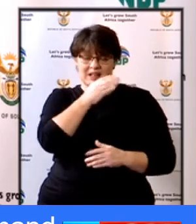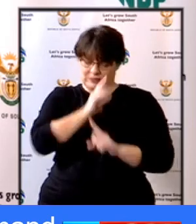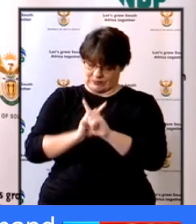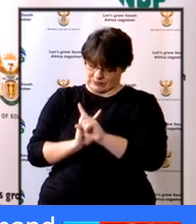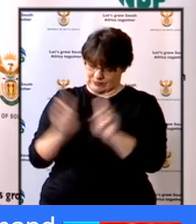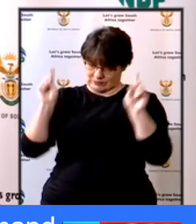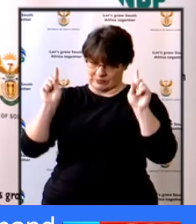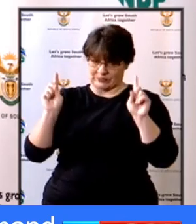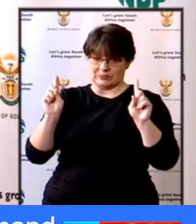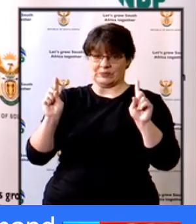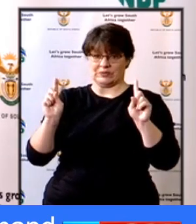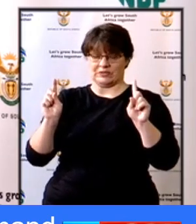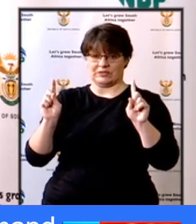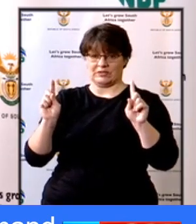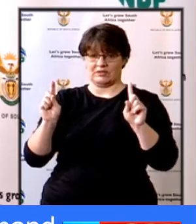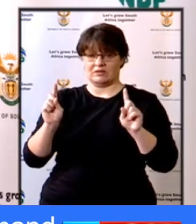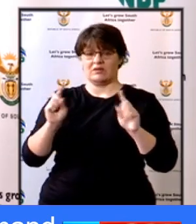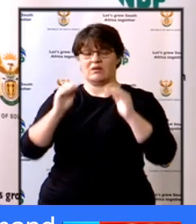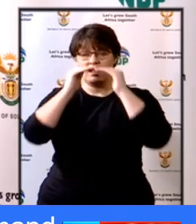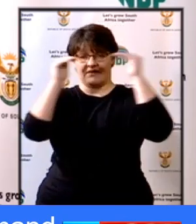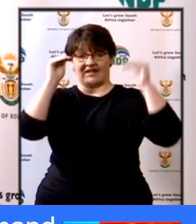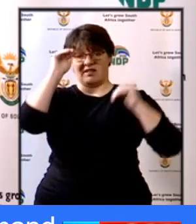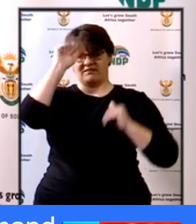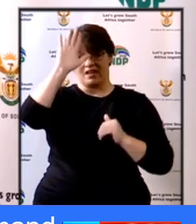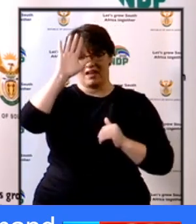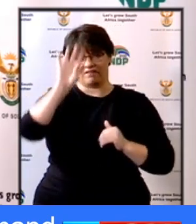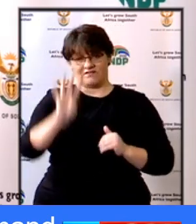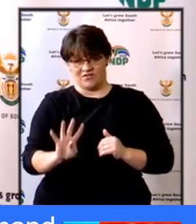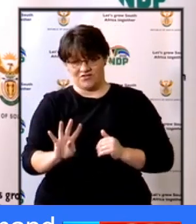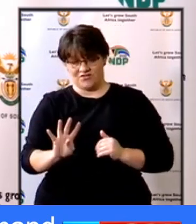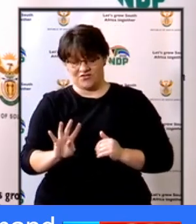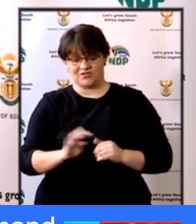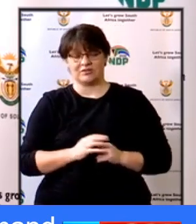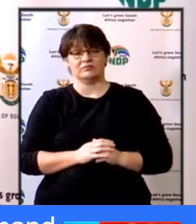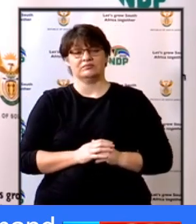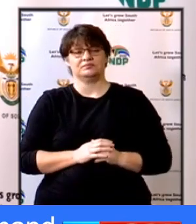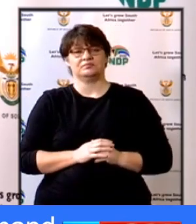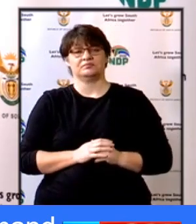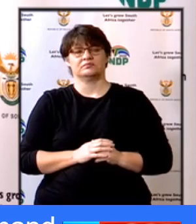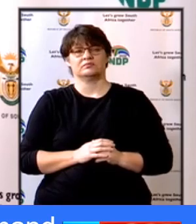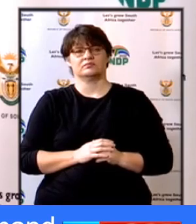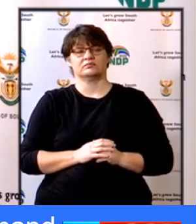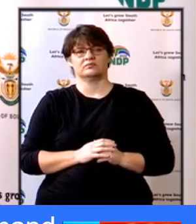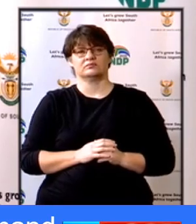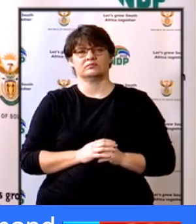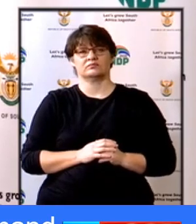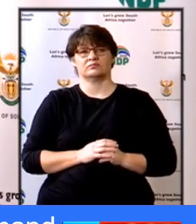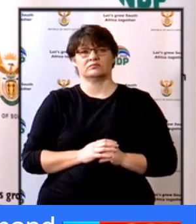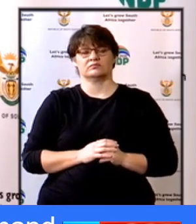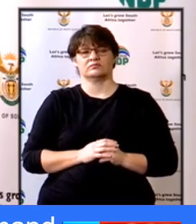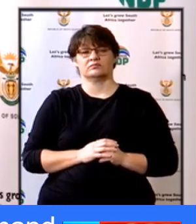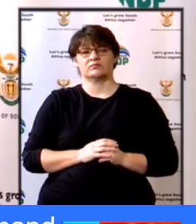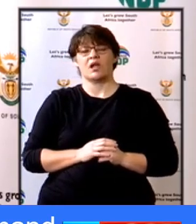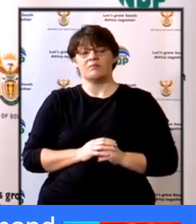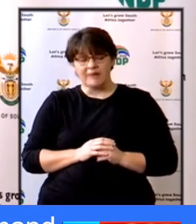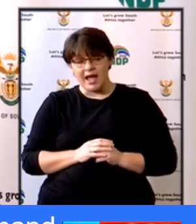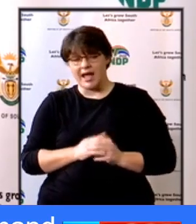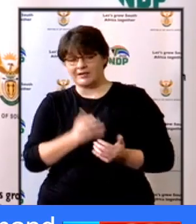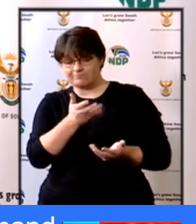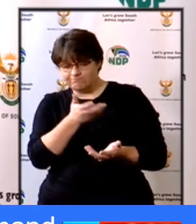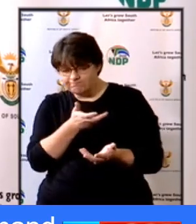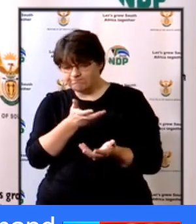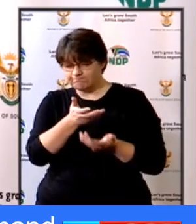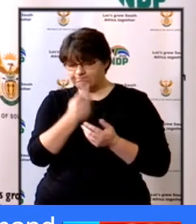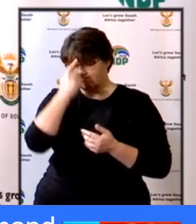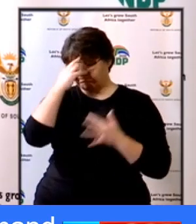not permitted in level 5 and level 4. Following careful consideration